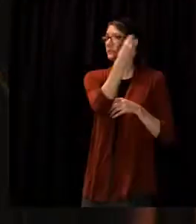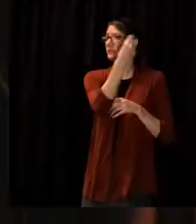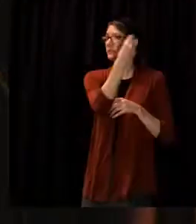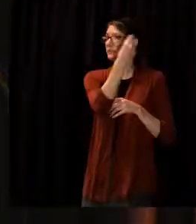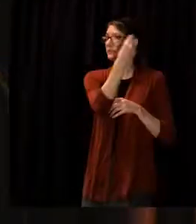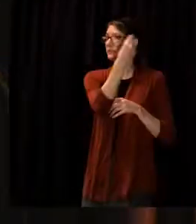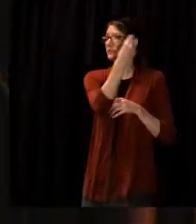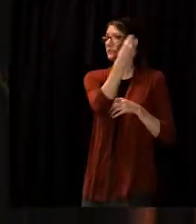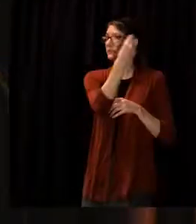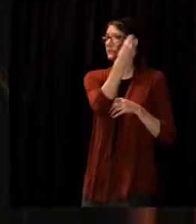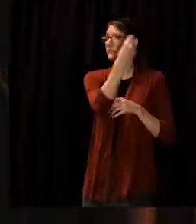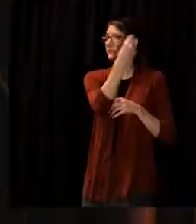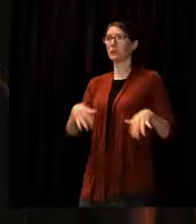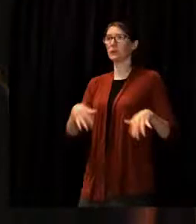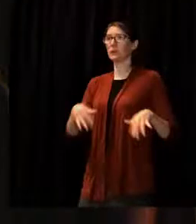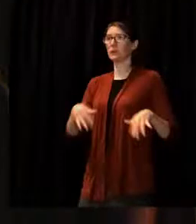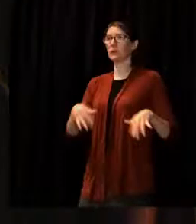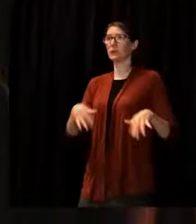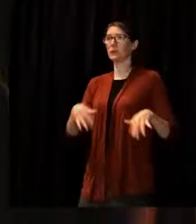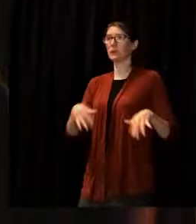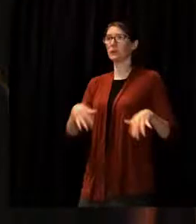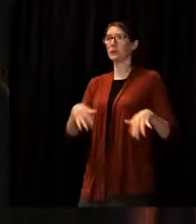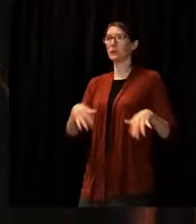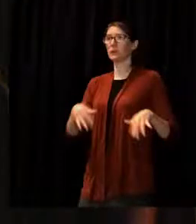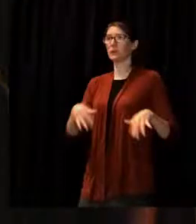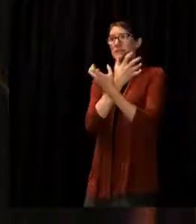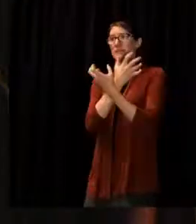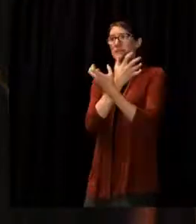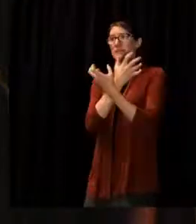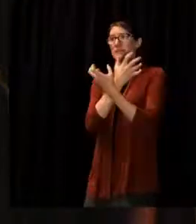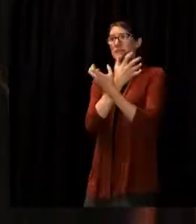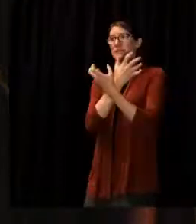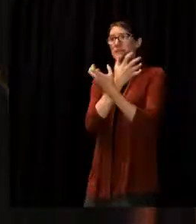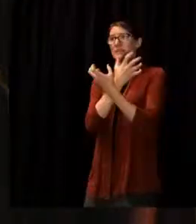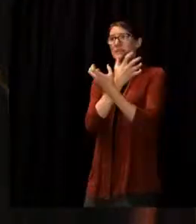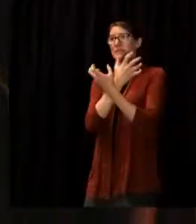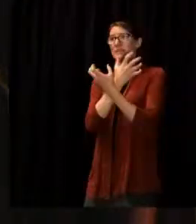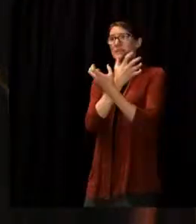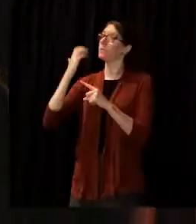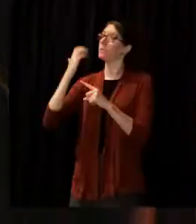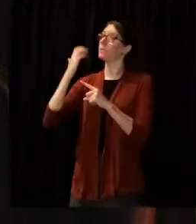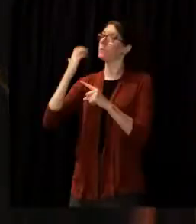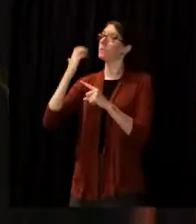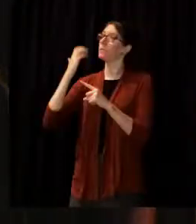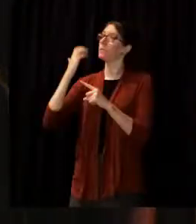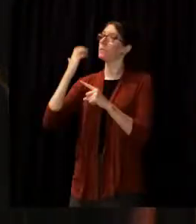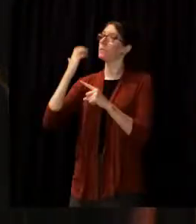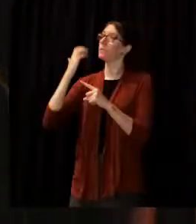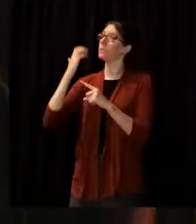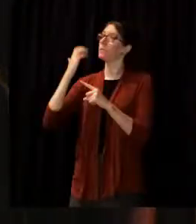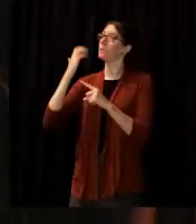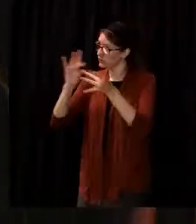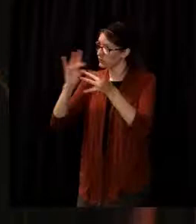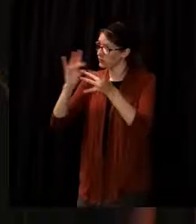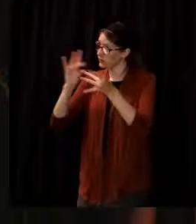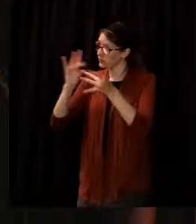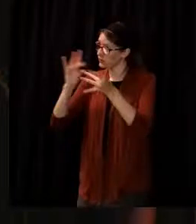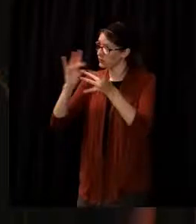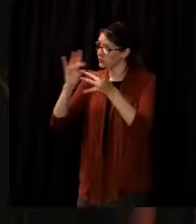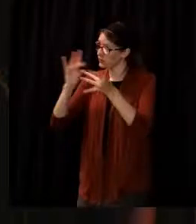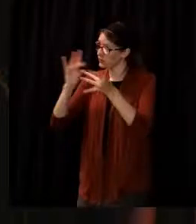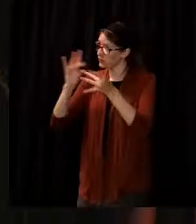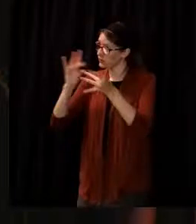want it to be safe, but we want it to be best in class because that communicates a message. We care about the kids, and we care